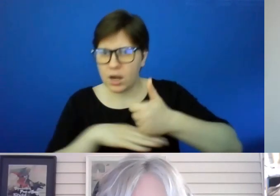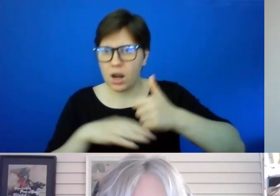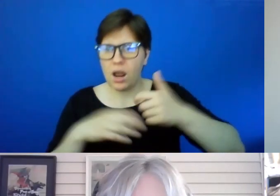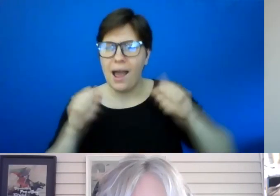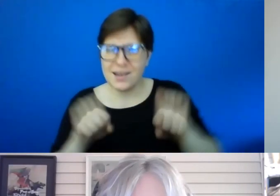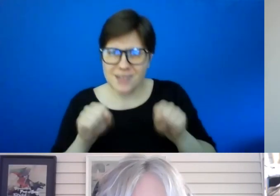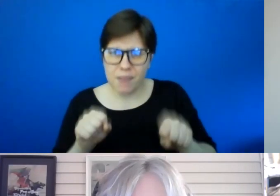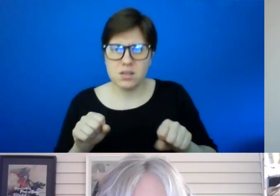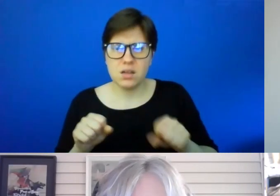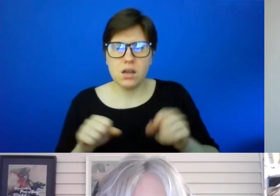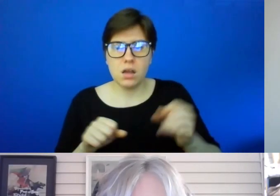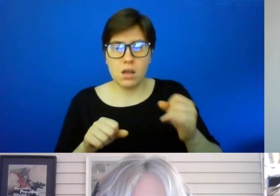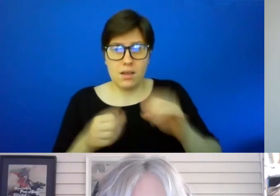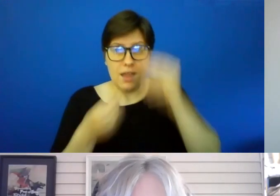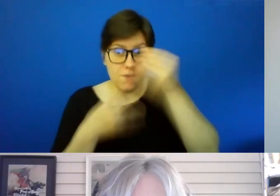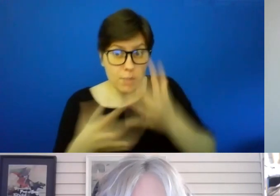which gets destroyed.